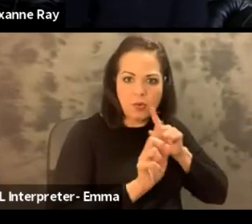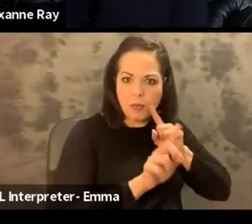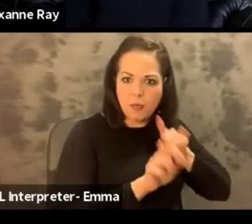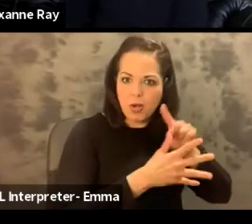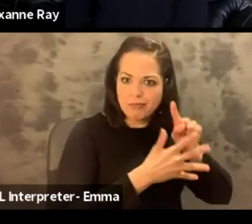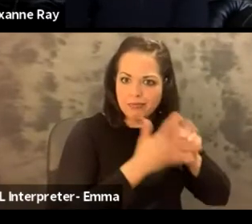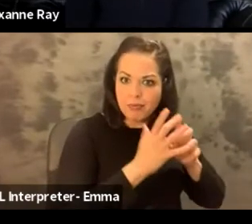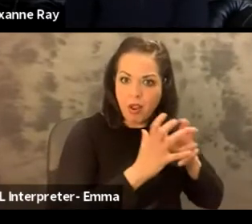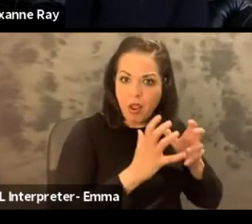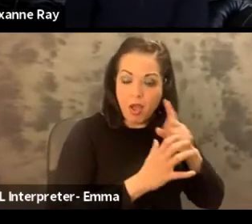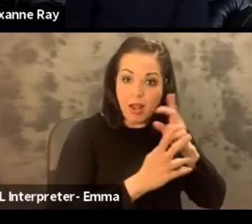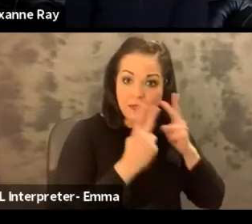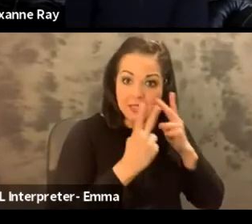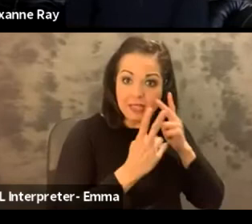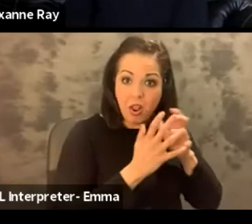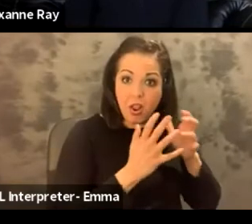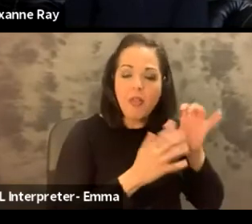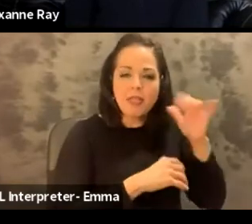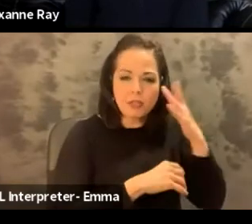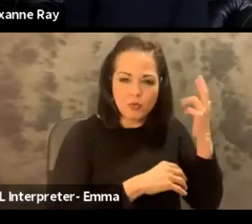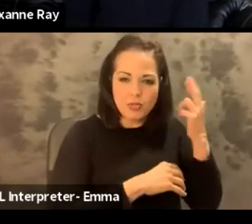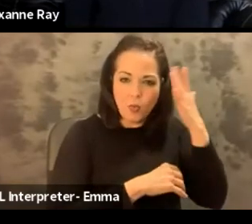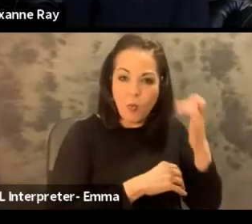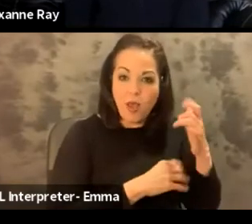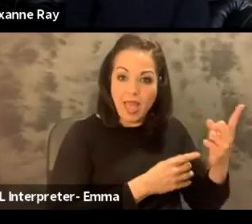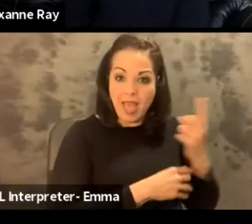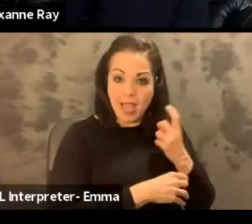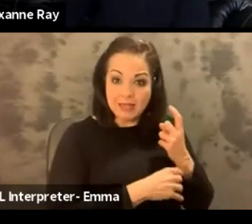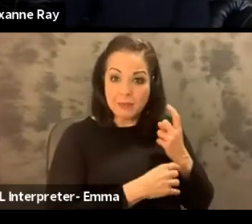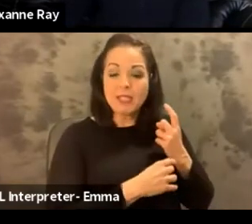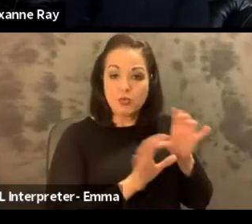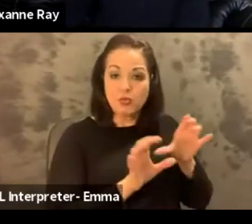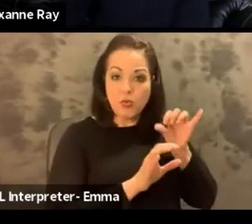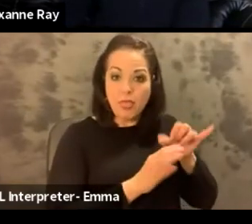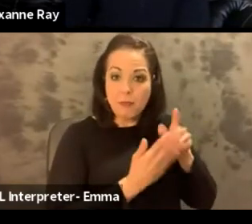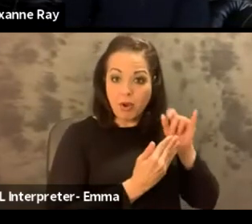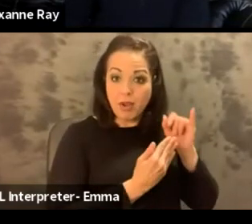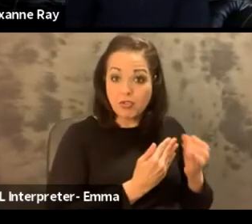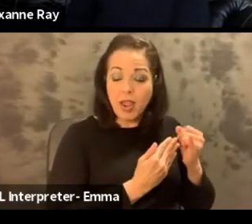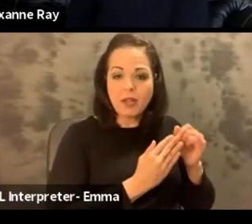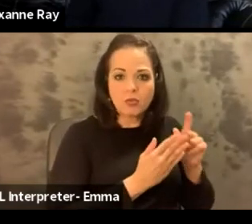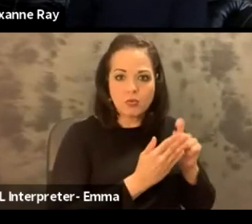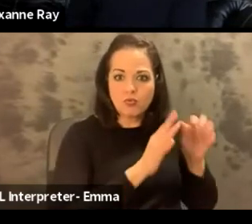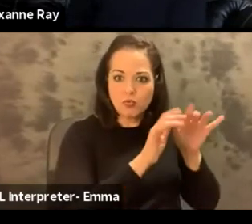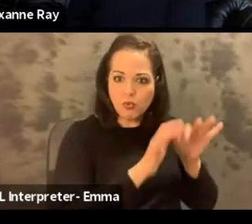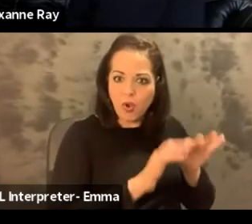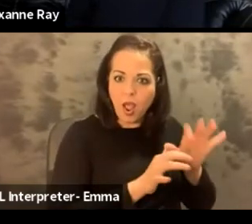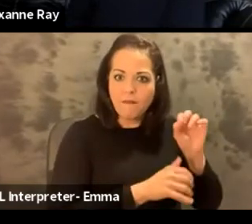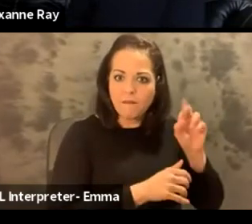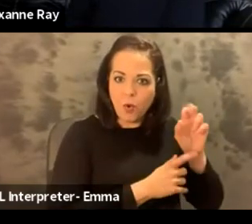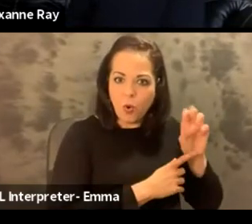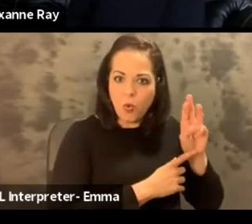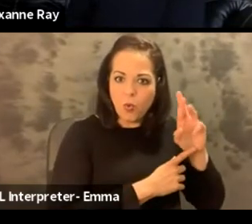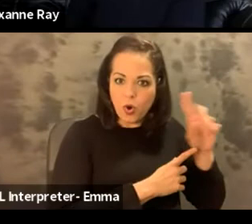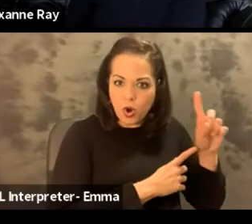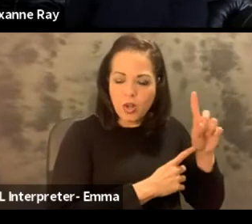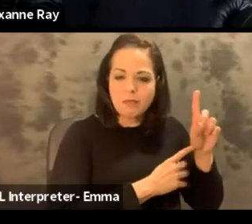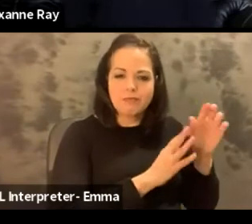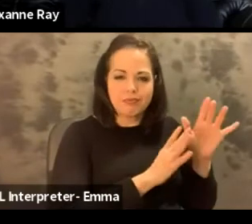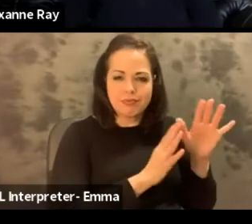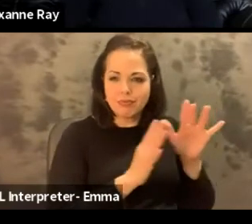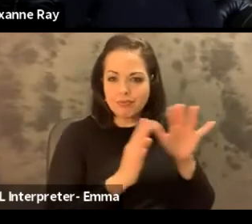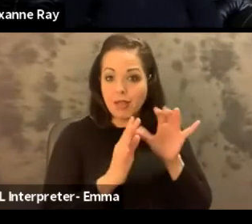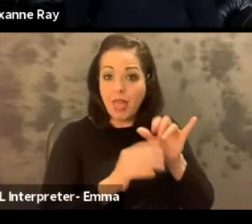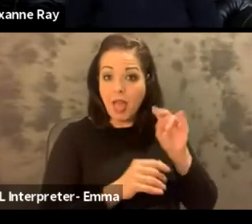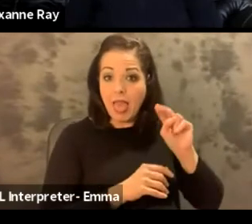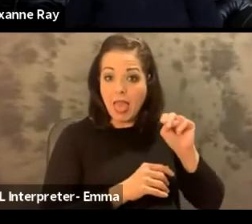was able to do that and to, you know, write the foreword and historical foreword and so on.